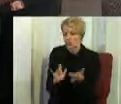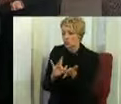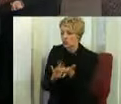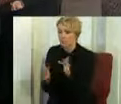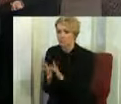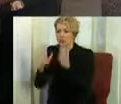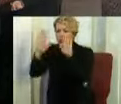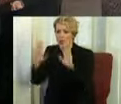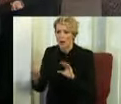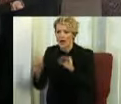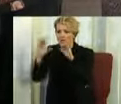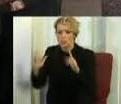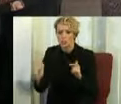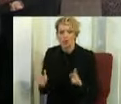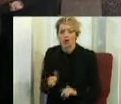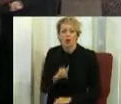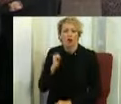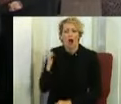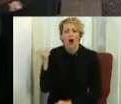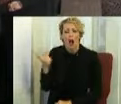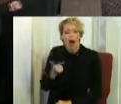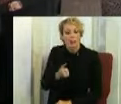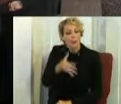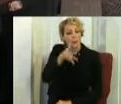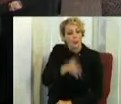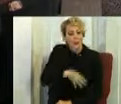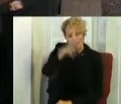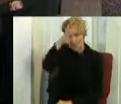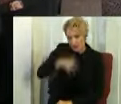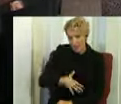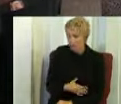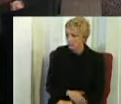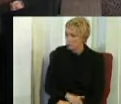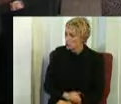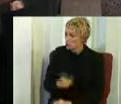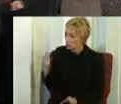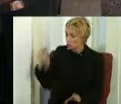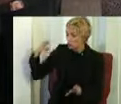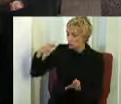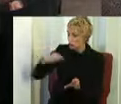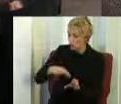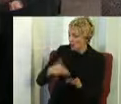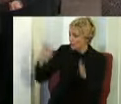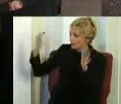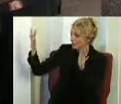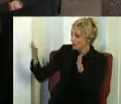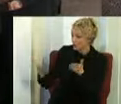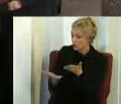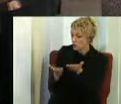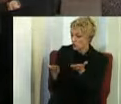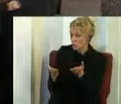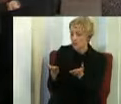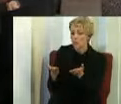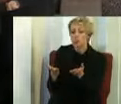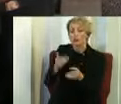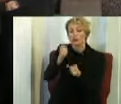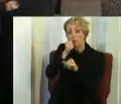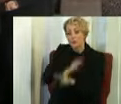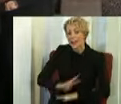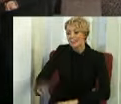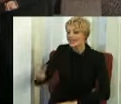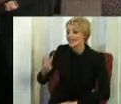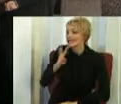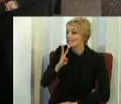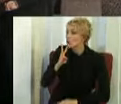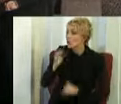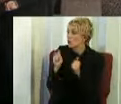of all women and men and of all lands, joining in your presence to bless this water with the healing